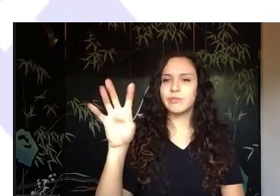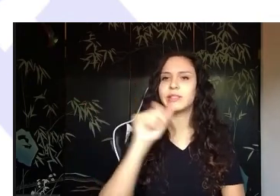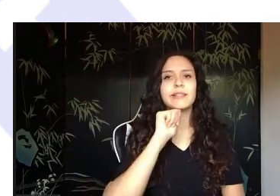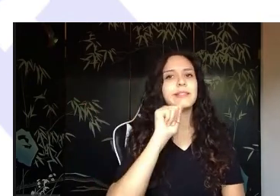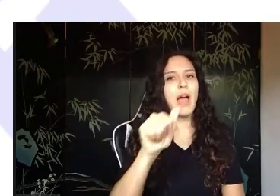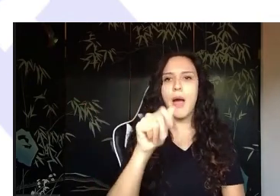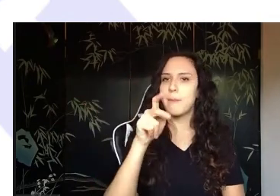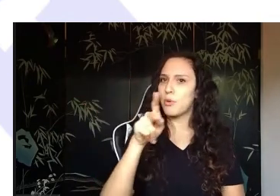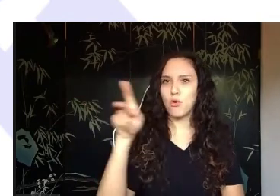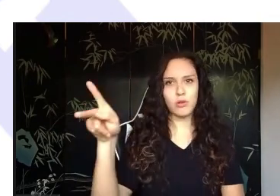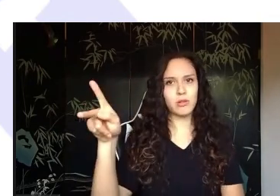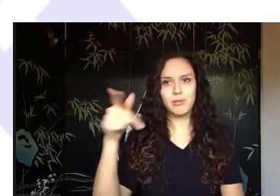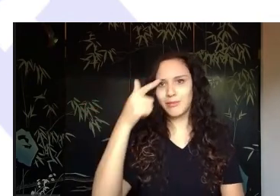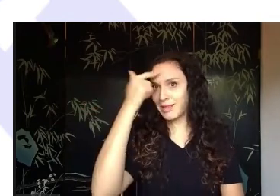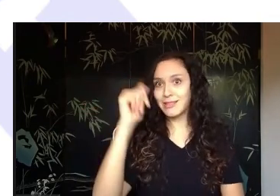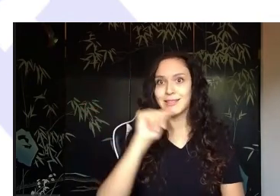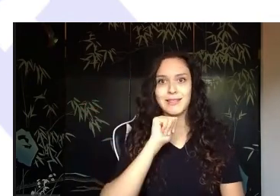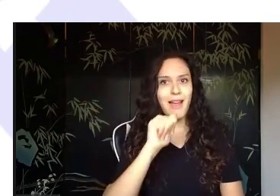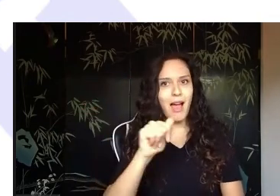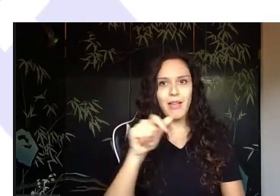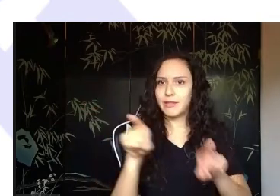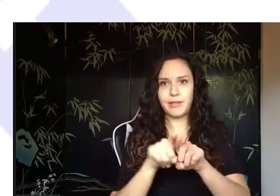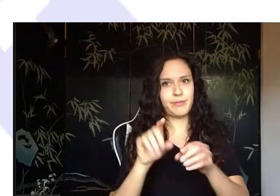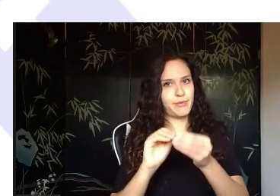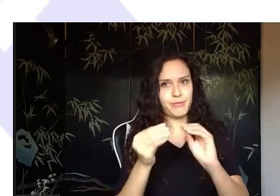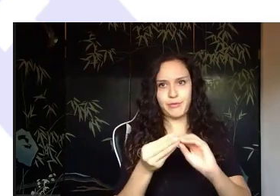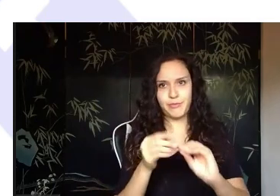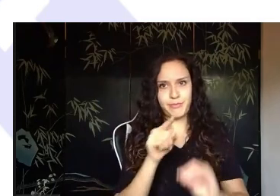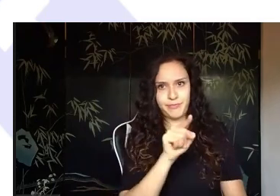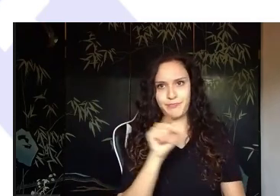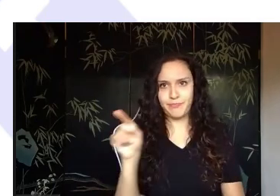is definitely not 4, so this is not proportional.